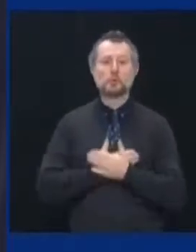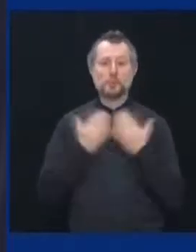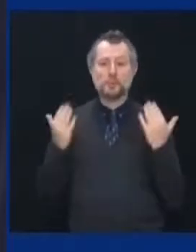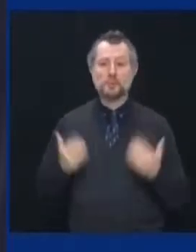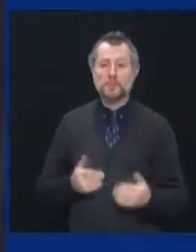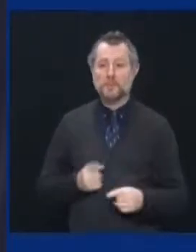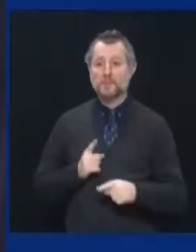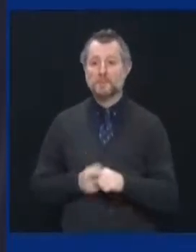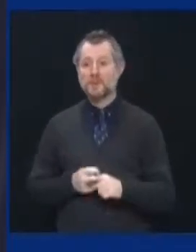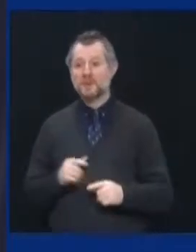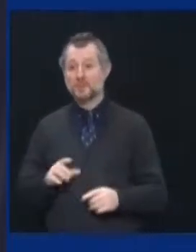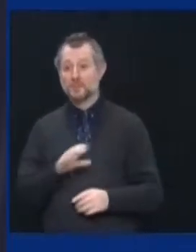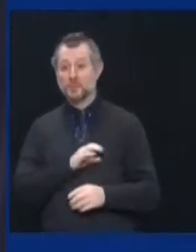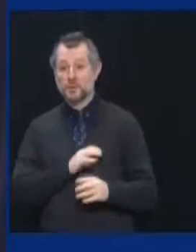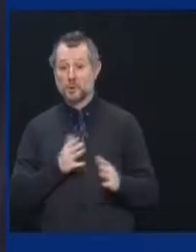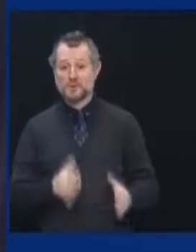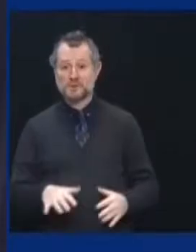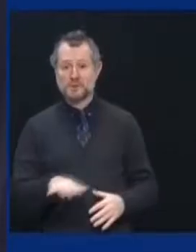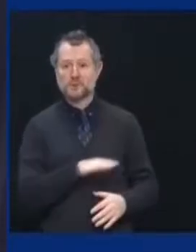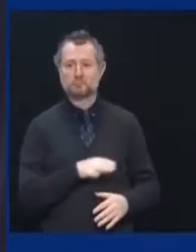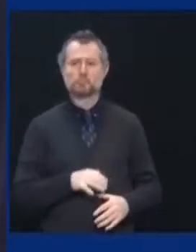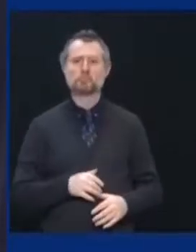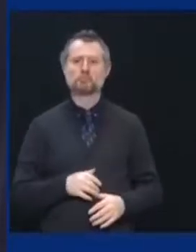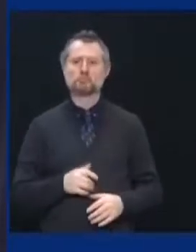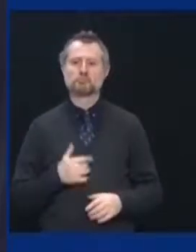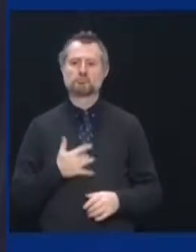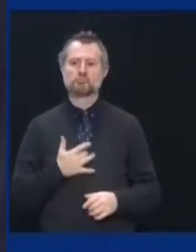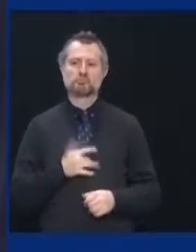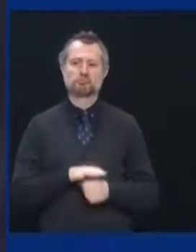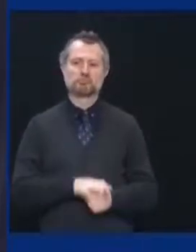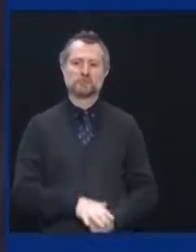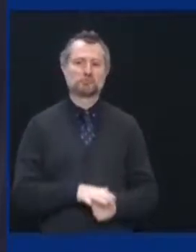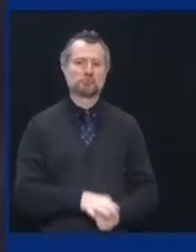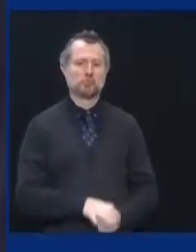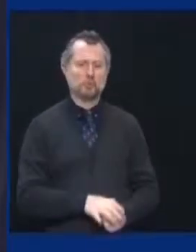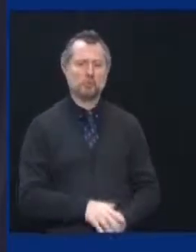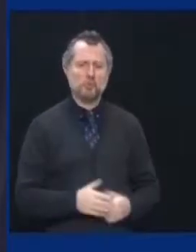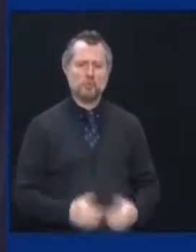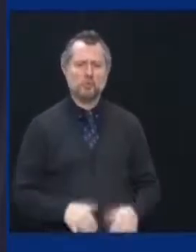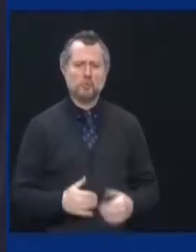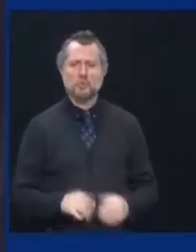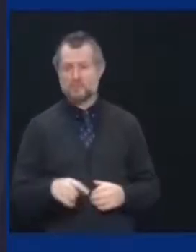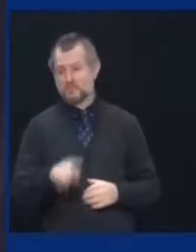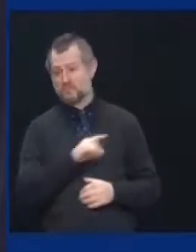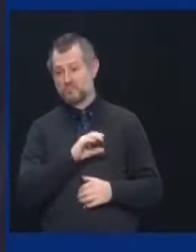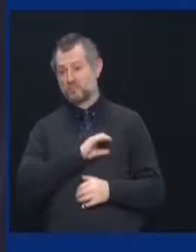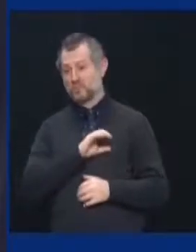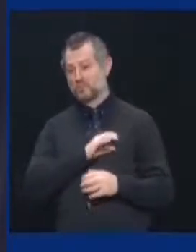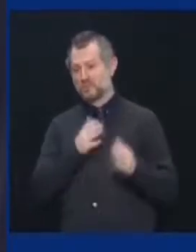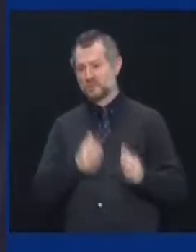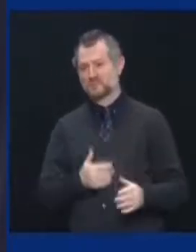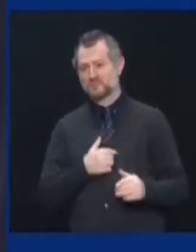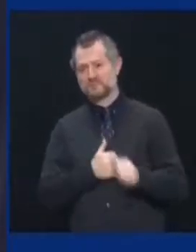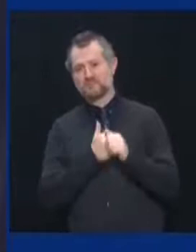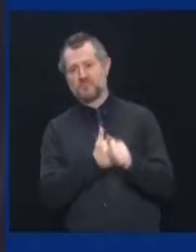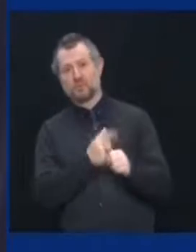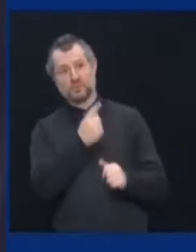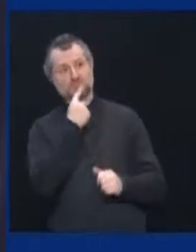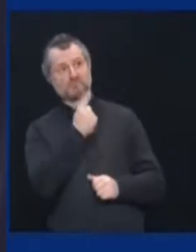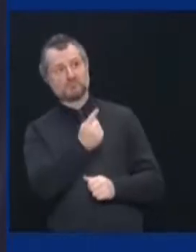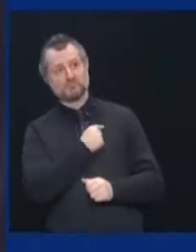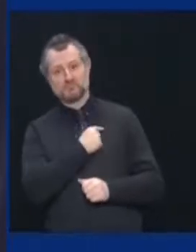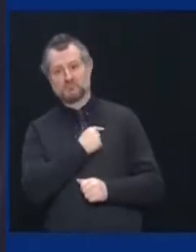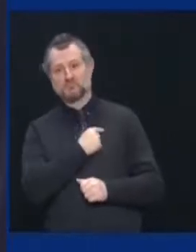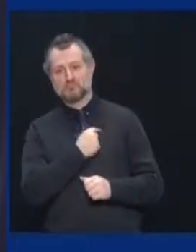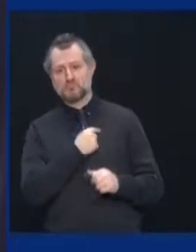officer. You know, you're a police officer, you're following the policy. You're not a policy maker. City Hall makes